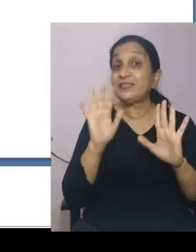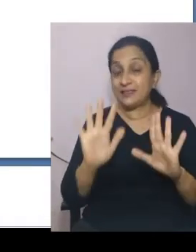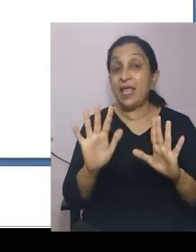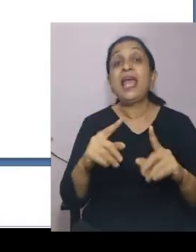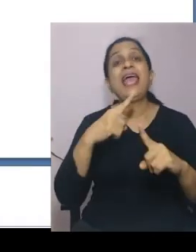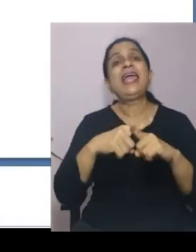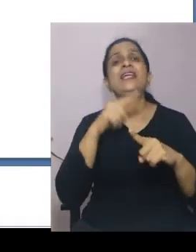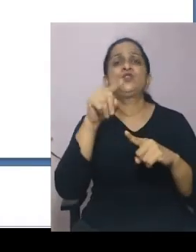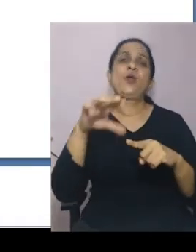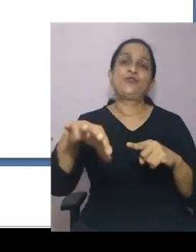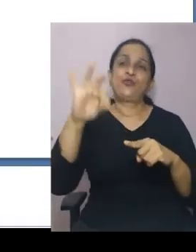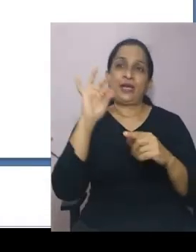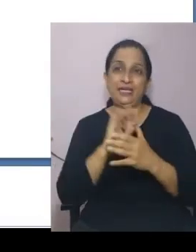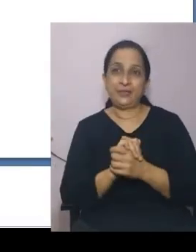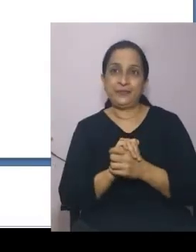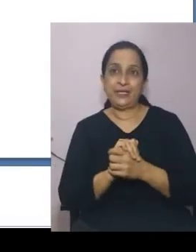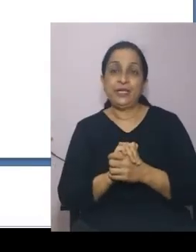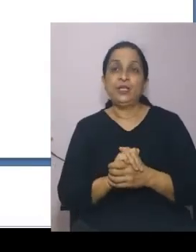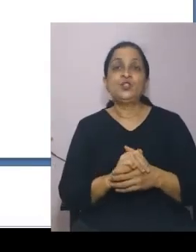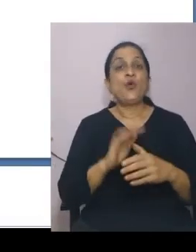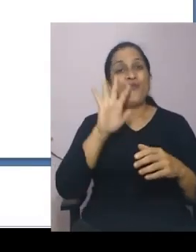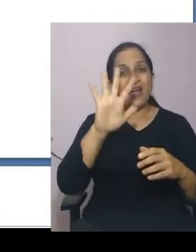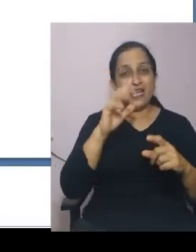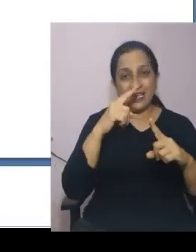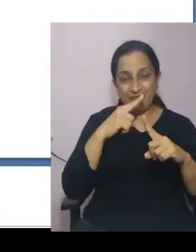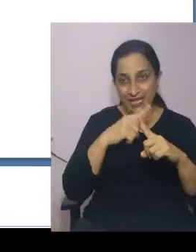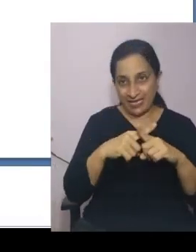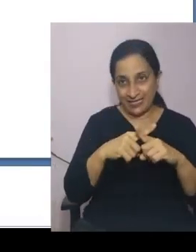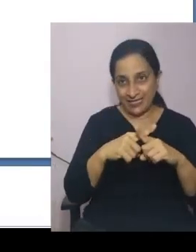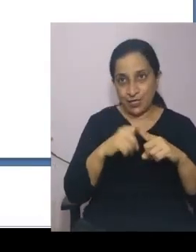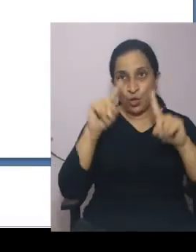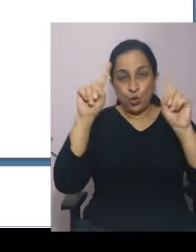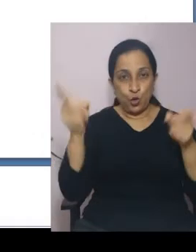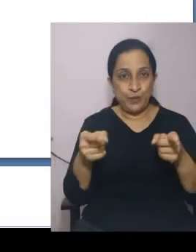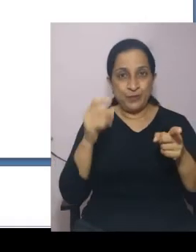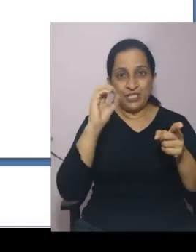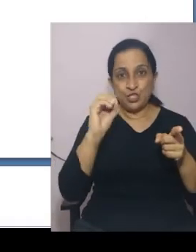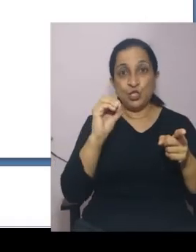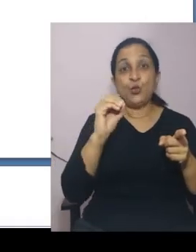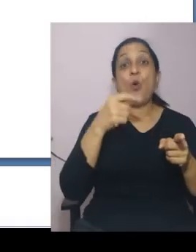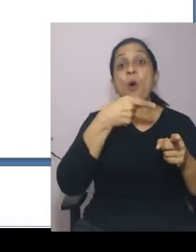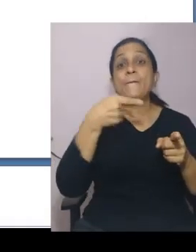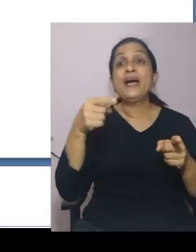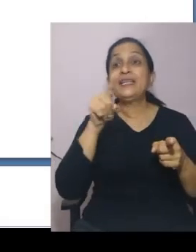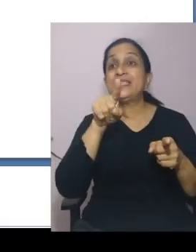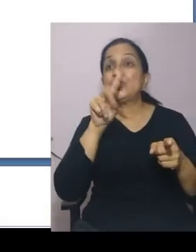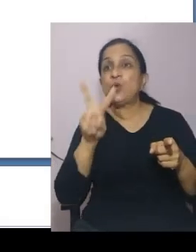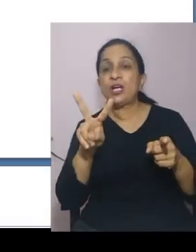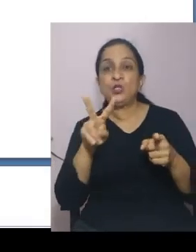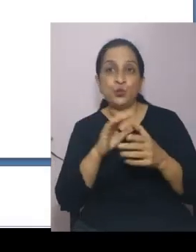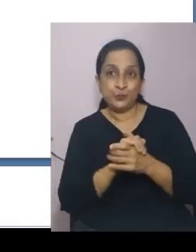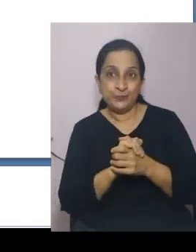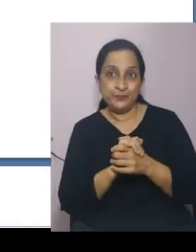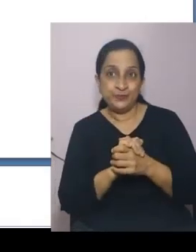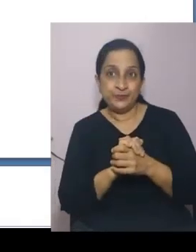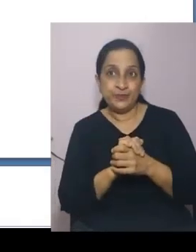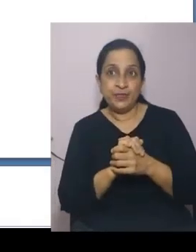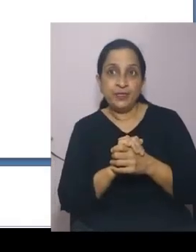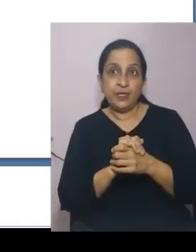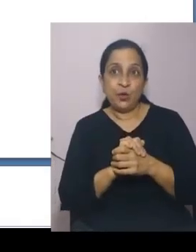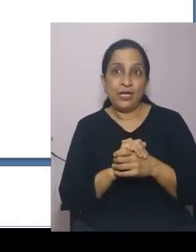x, this term keep as it is 5x, first row first column, then